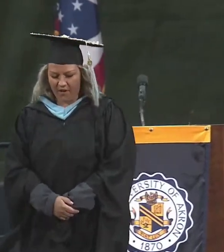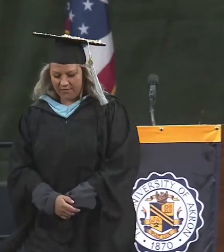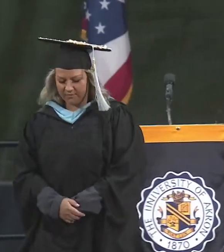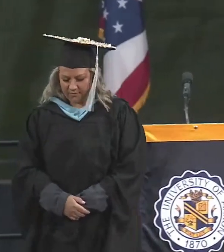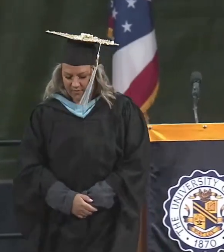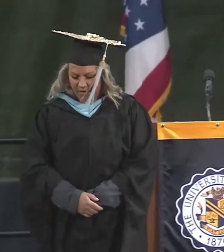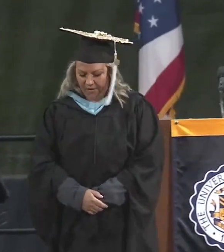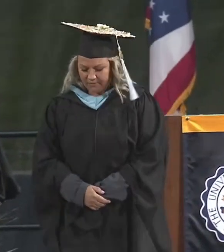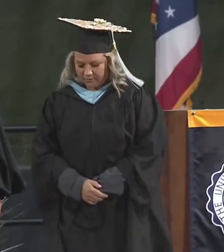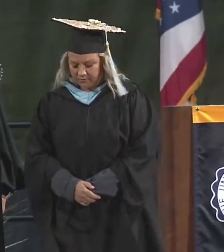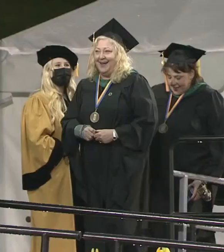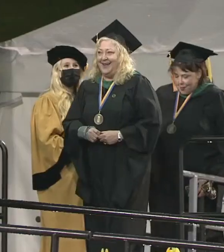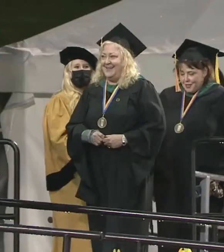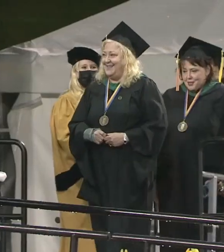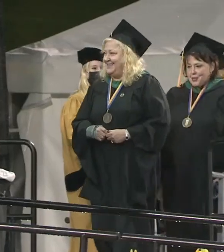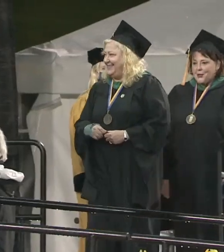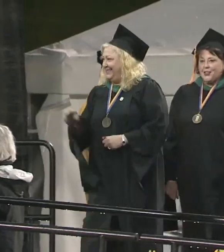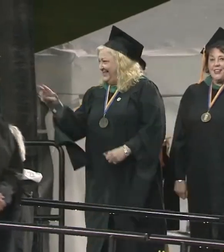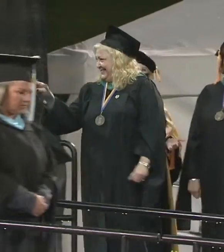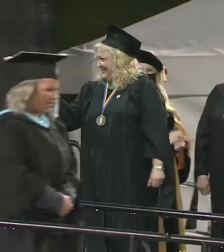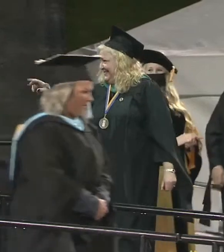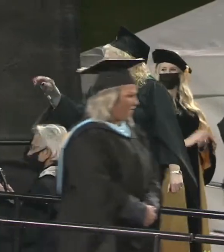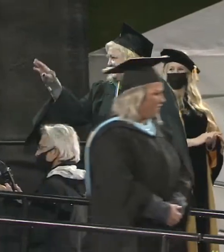Denise K. Montanari.